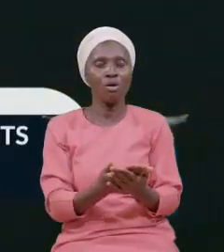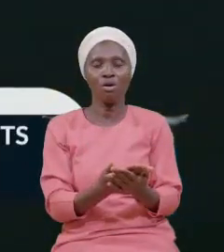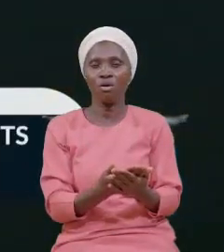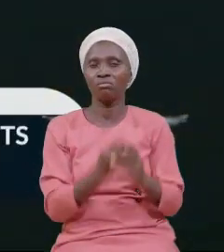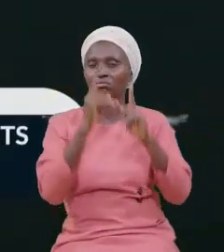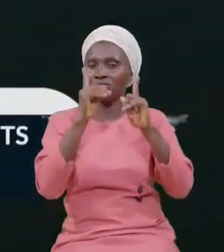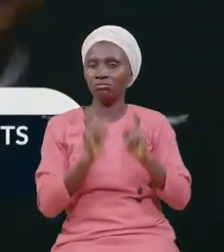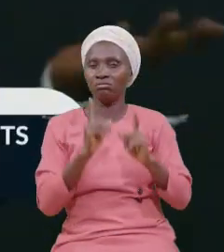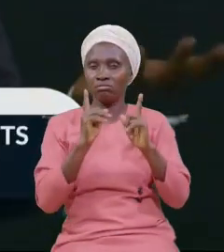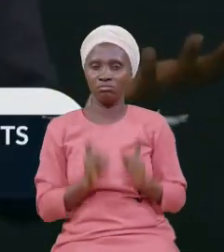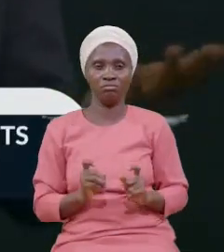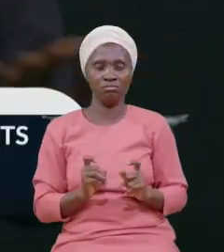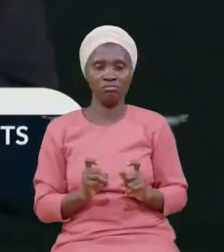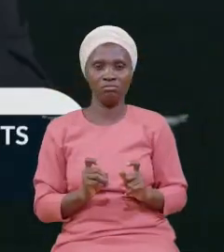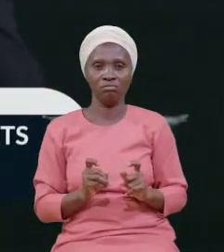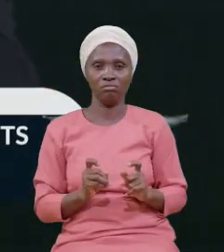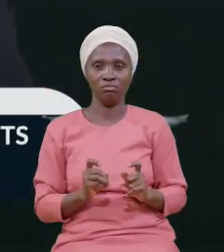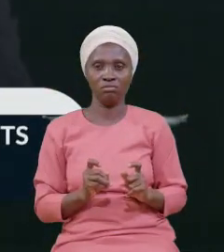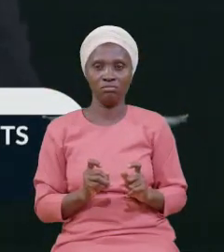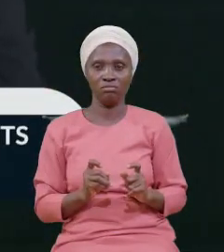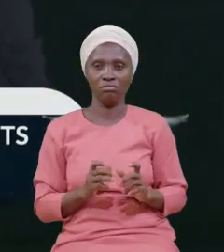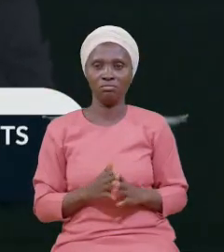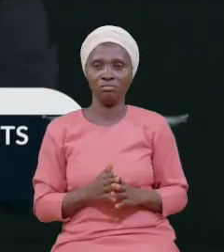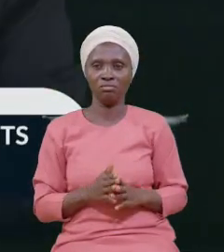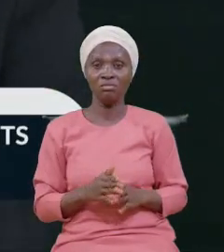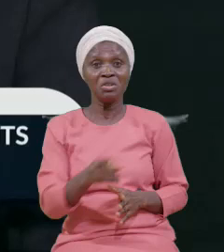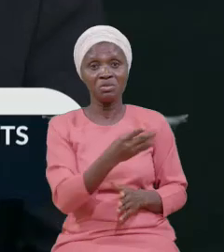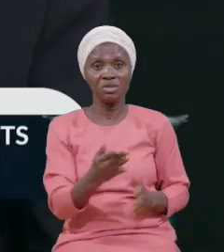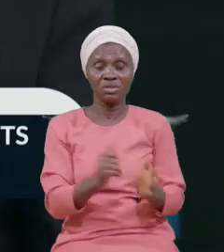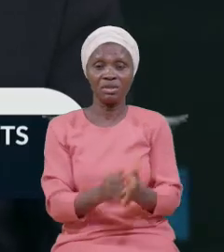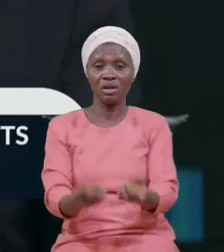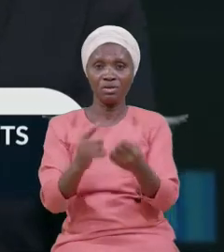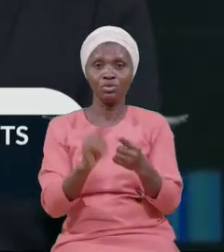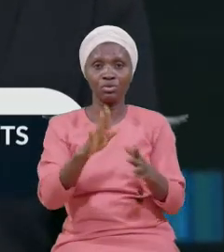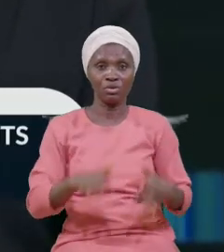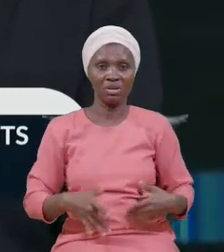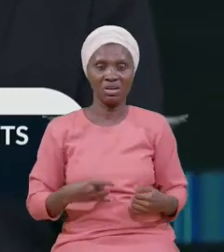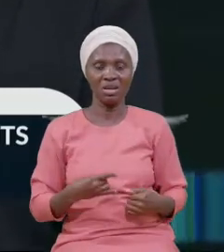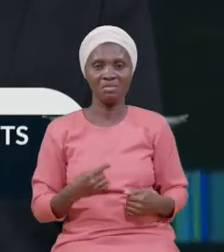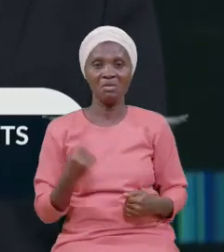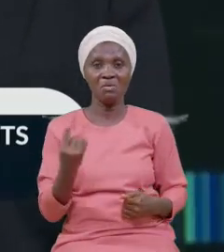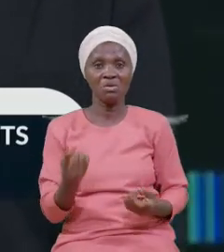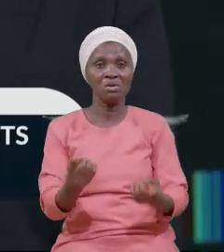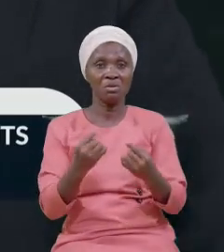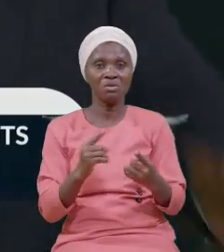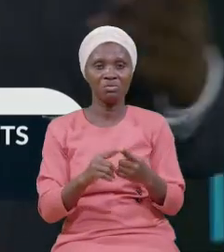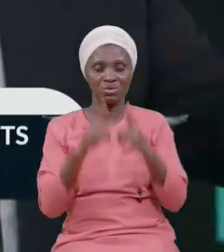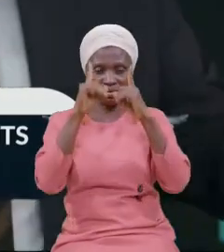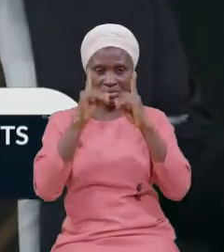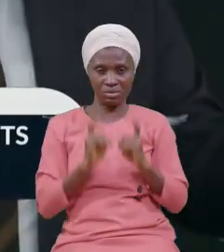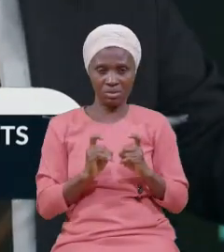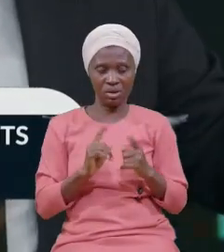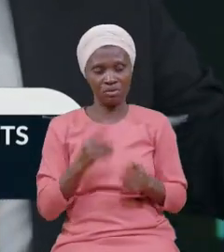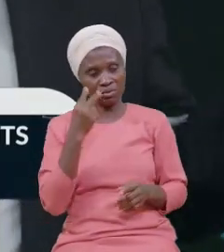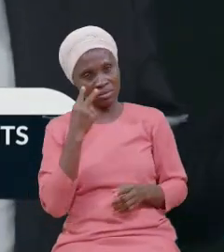into your life, they just come to try you, to see whether you have become a new creature in Christ, or whether you